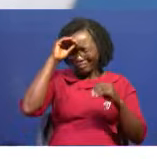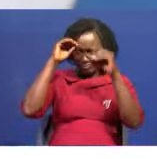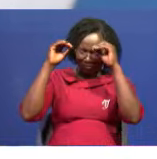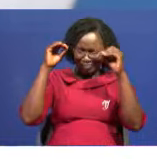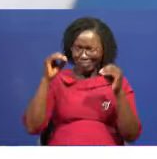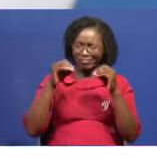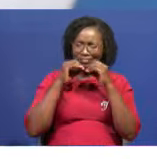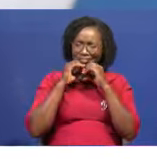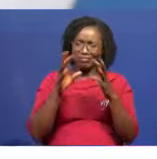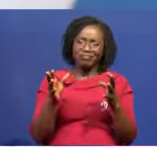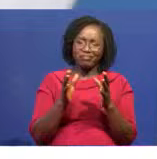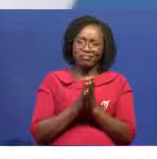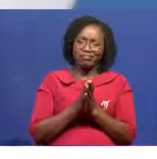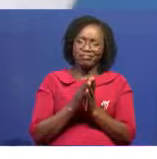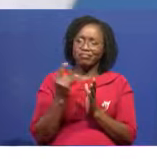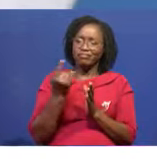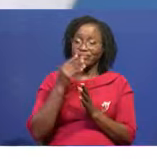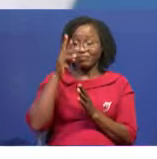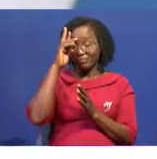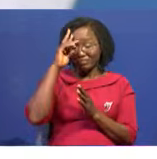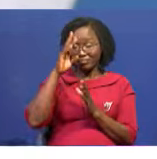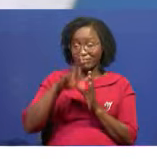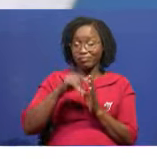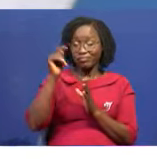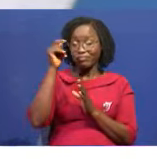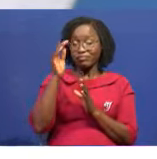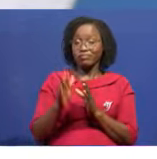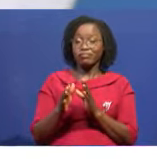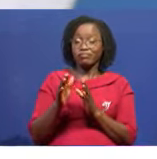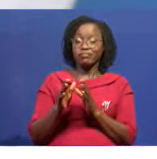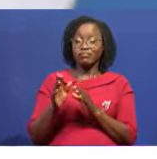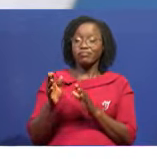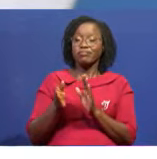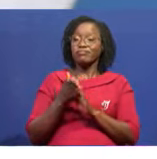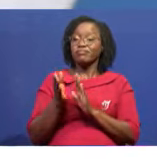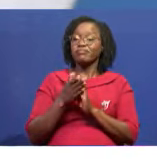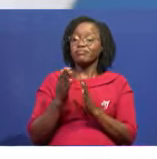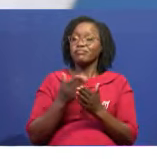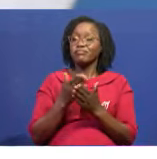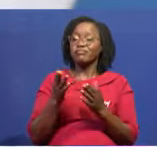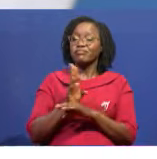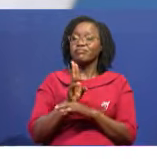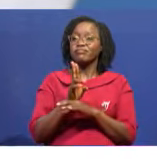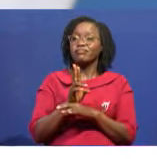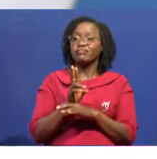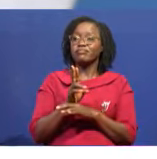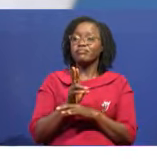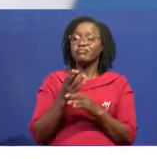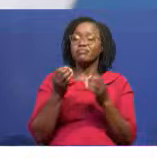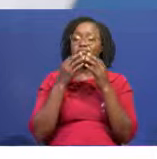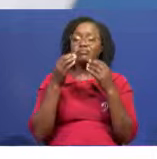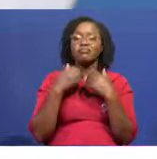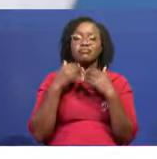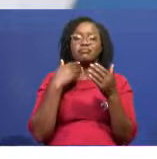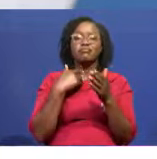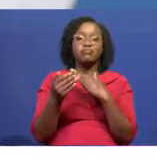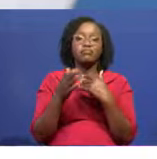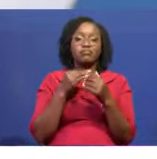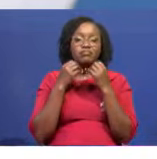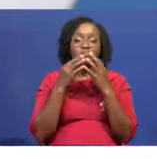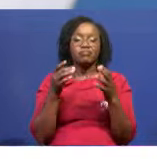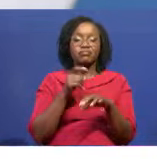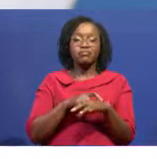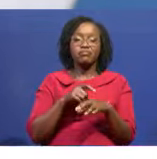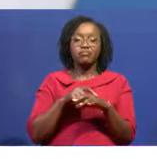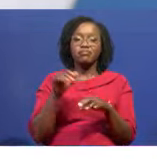hold water. The only reason you'll find Kenyans rushing to use the word corruption is probably because they don't have that information. And when they request